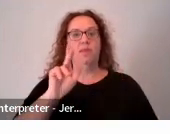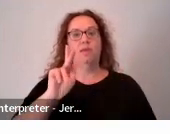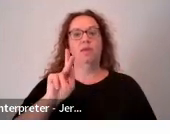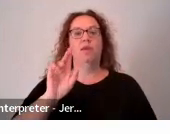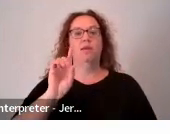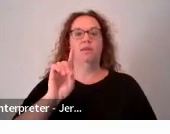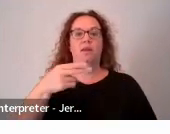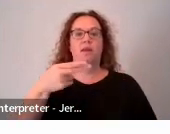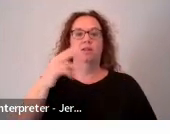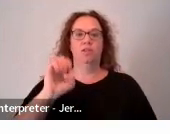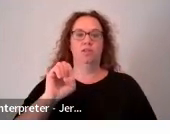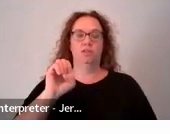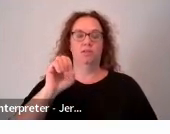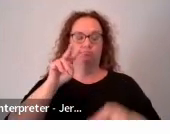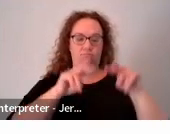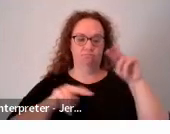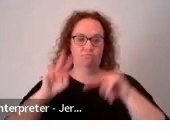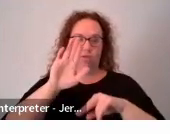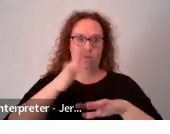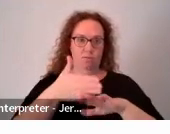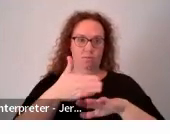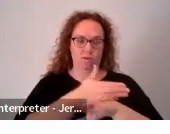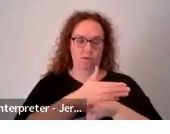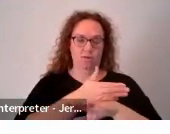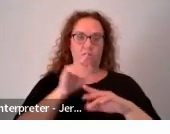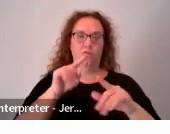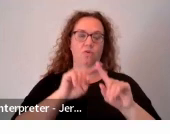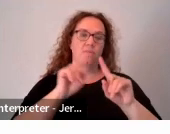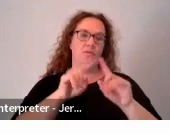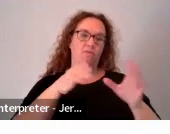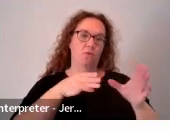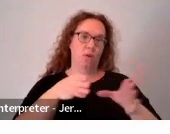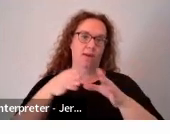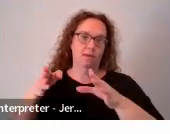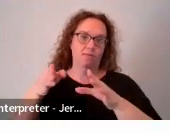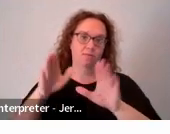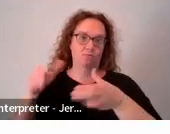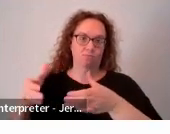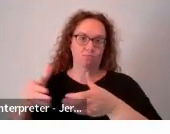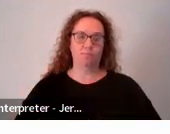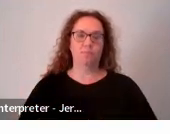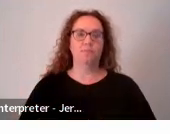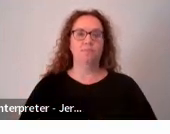KDHE monitors KDAD's quality assurance processes through various committees.